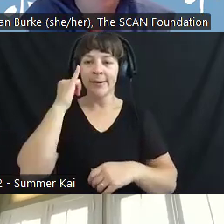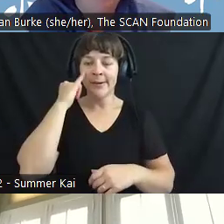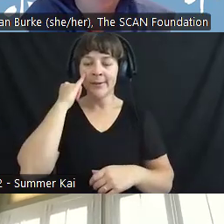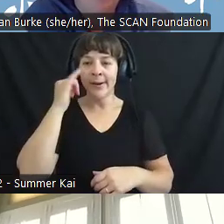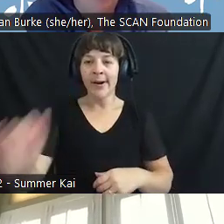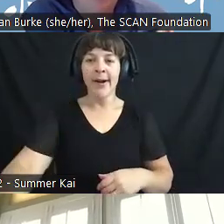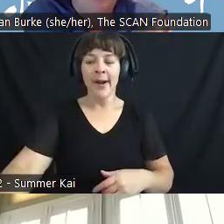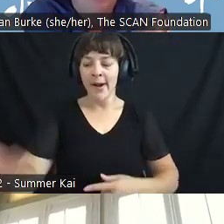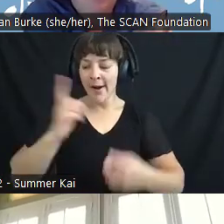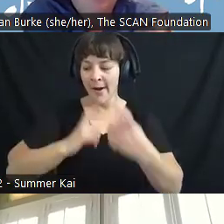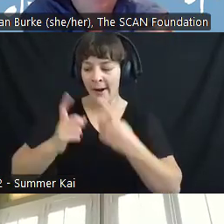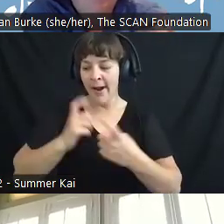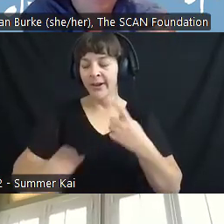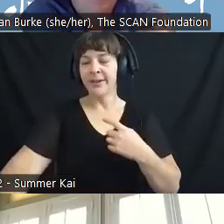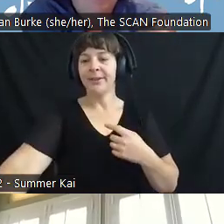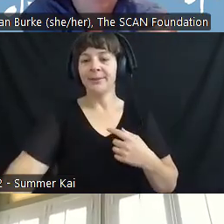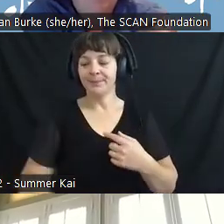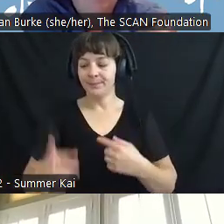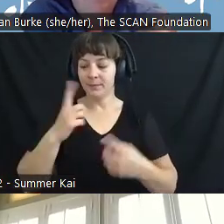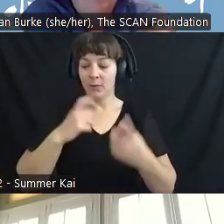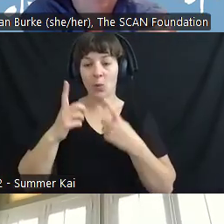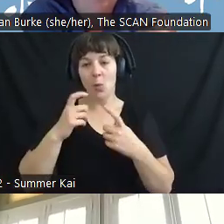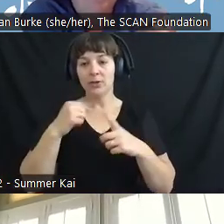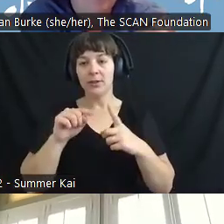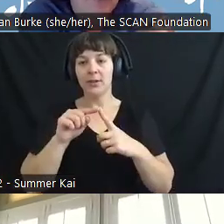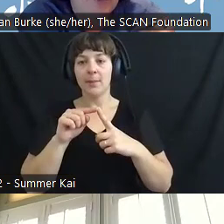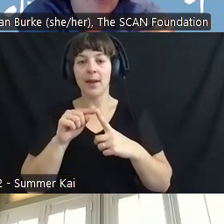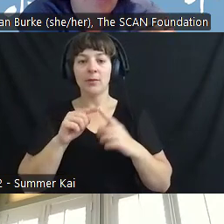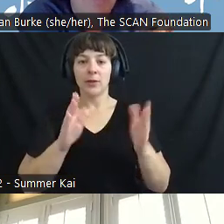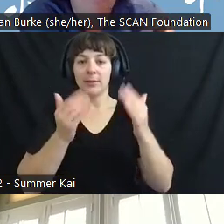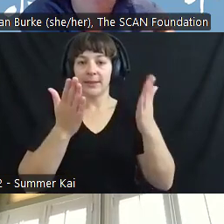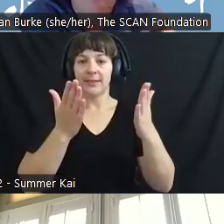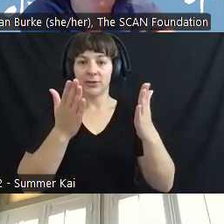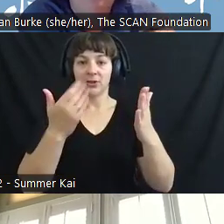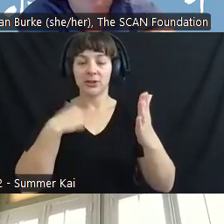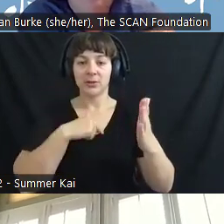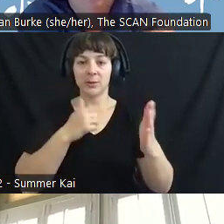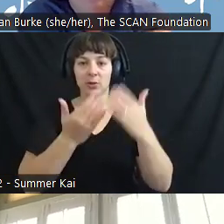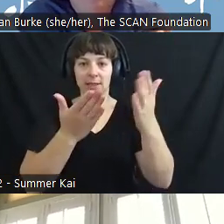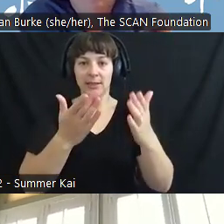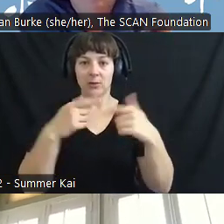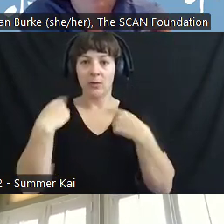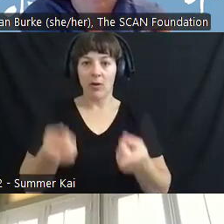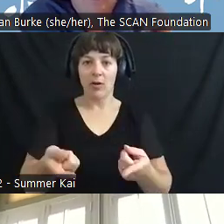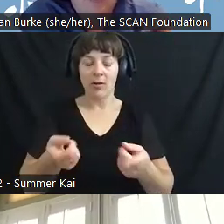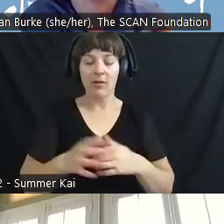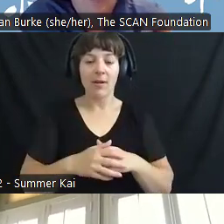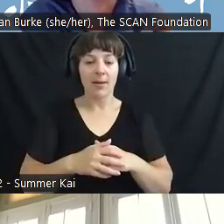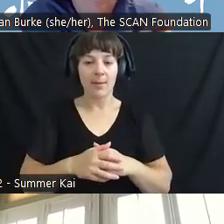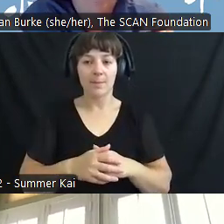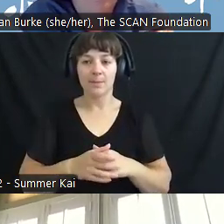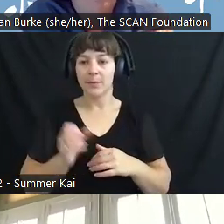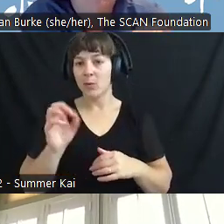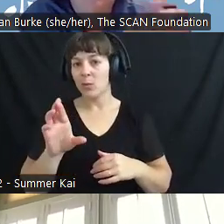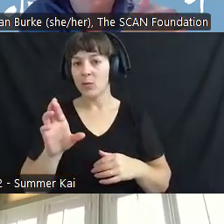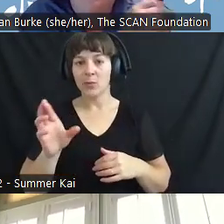any questions with regard to some of the recommendations we brought forward, or Hagar,